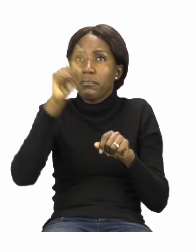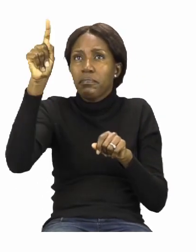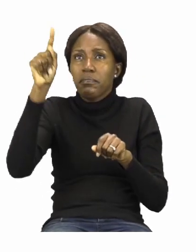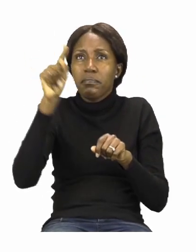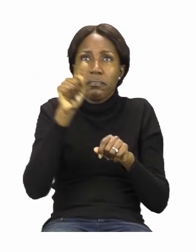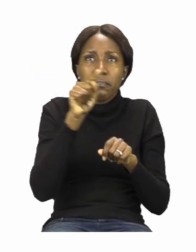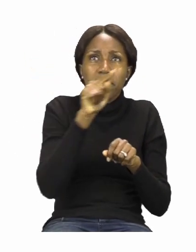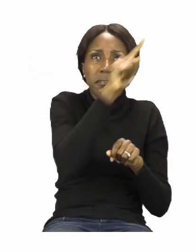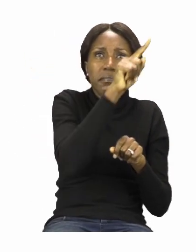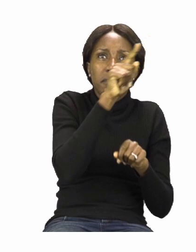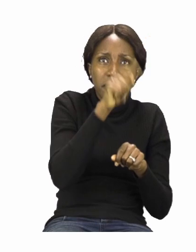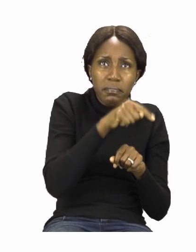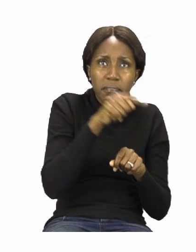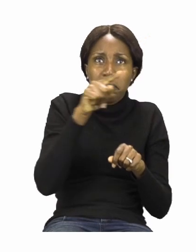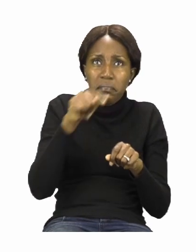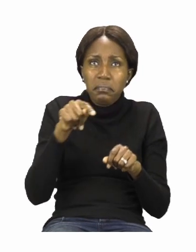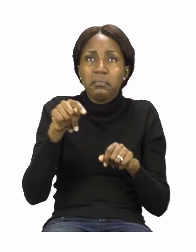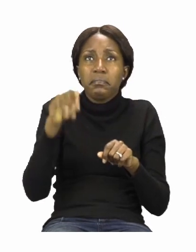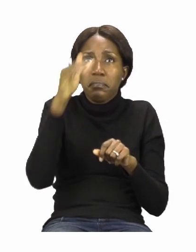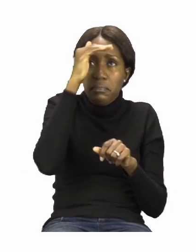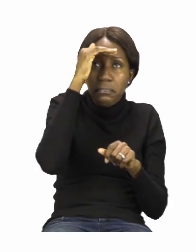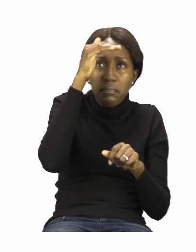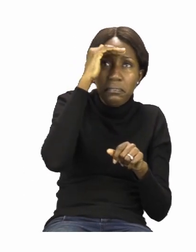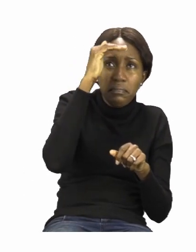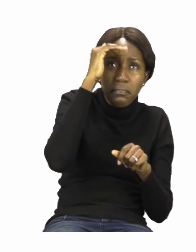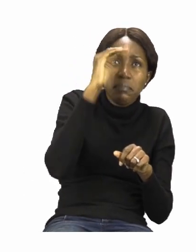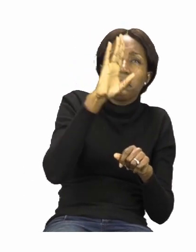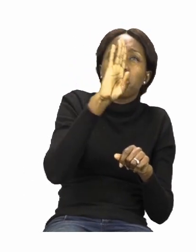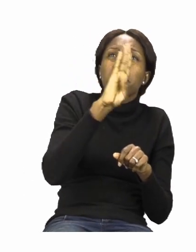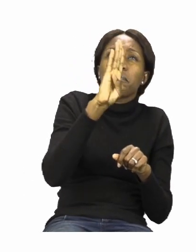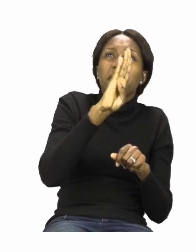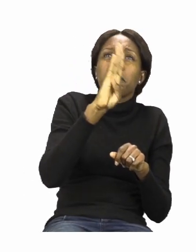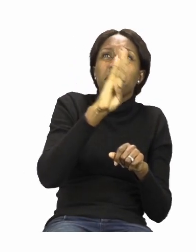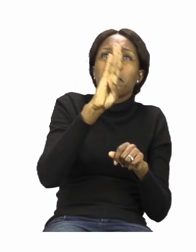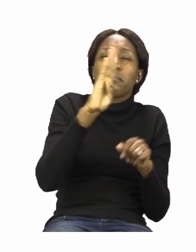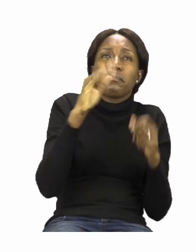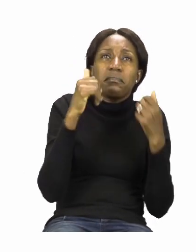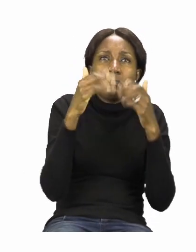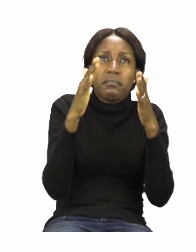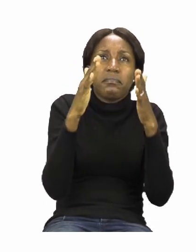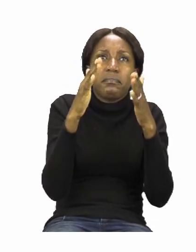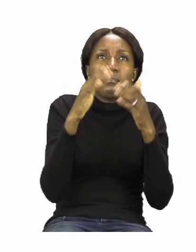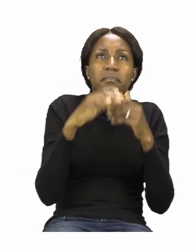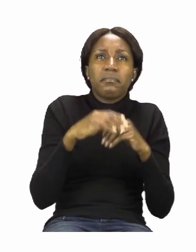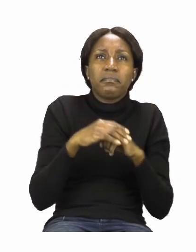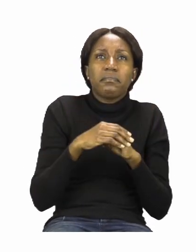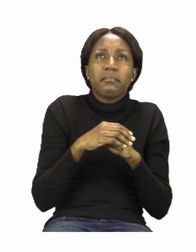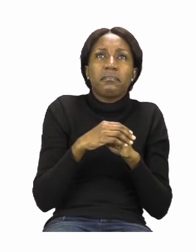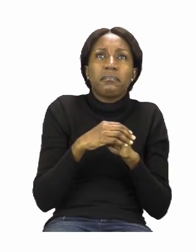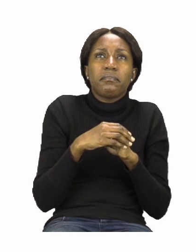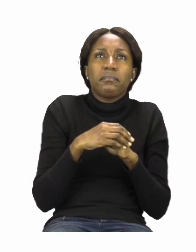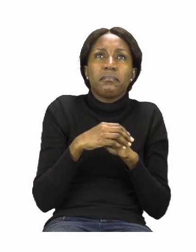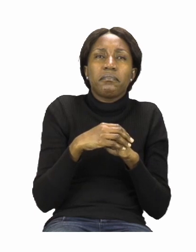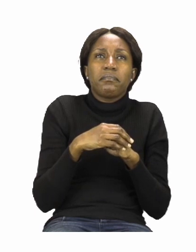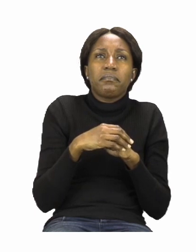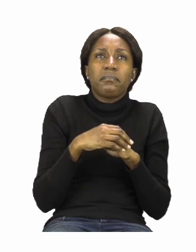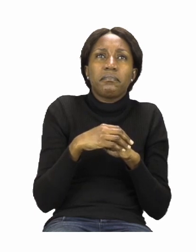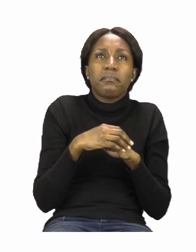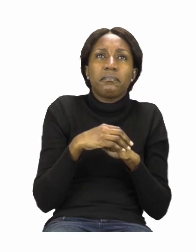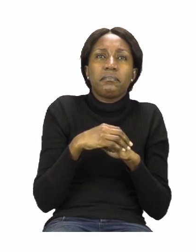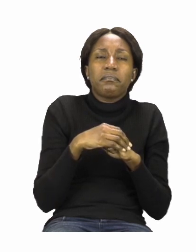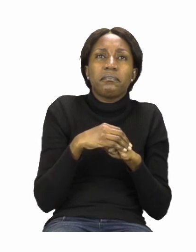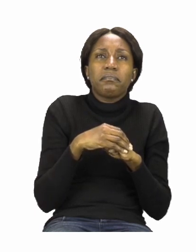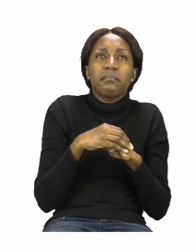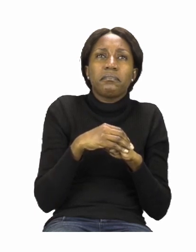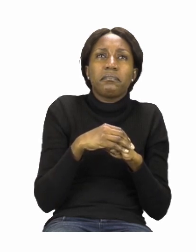and try and find the words that start with B. After that, you're going